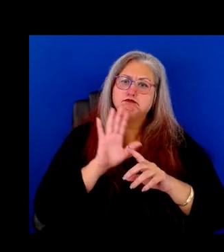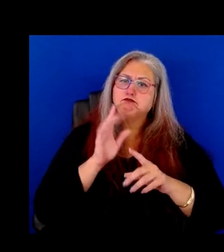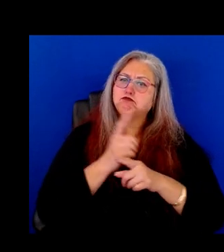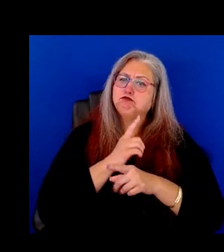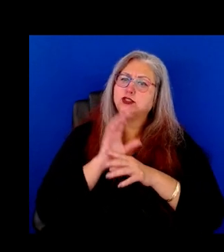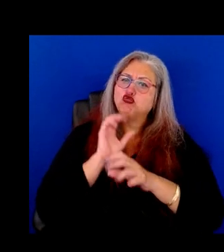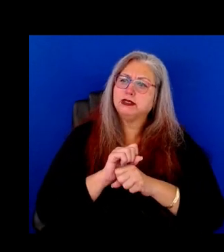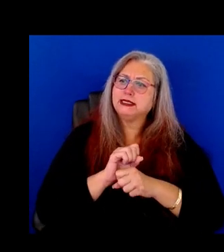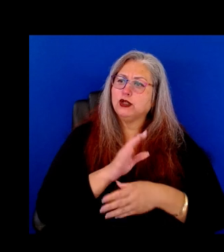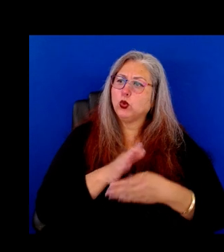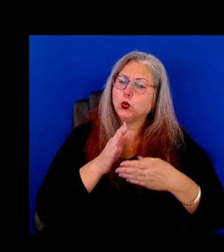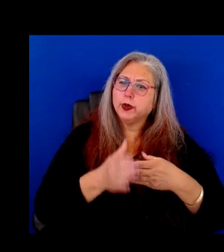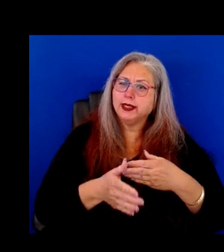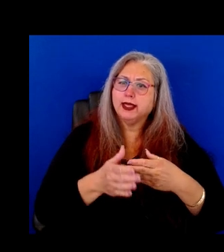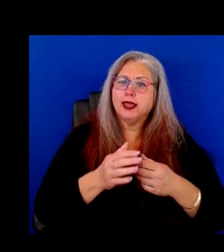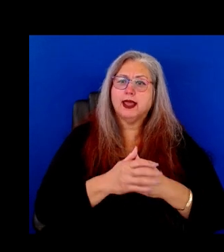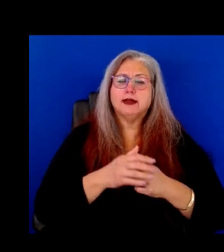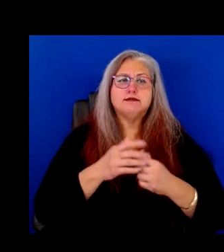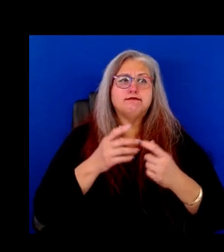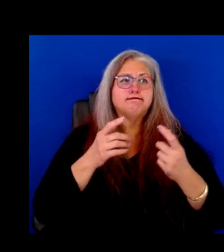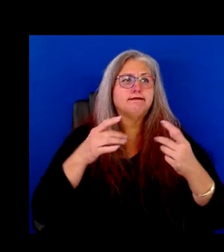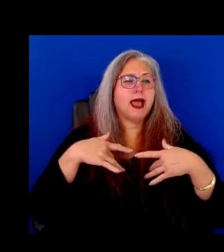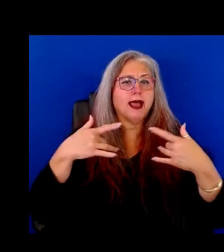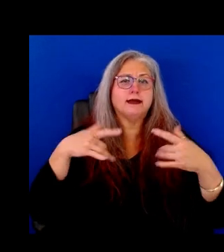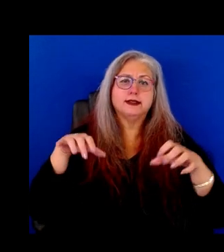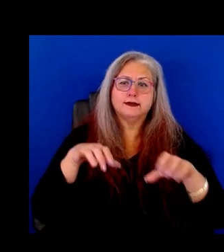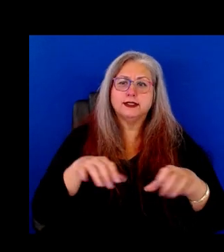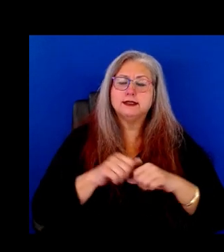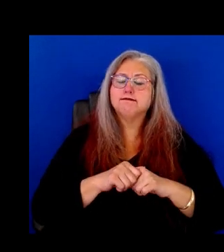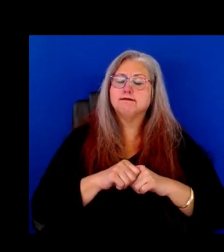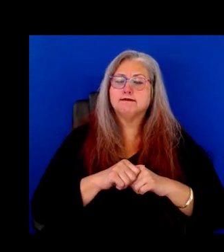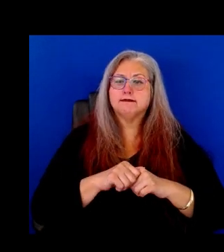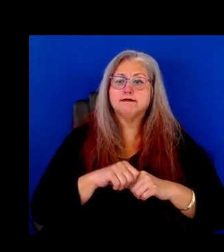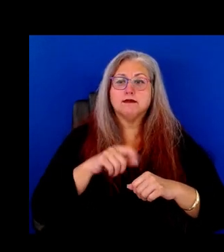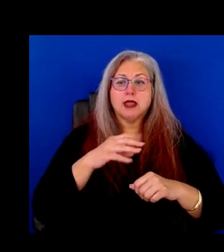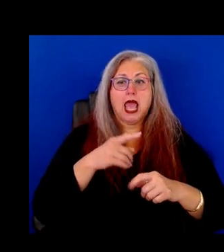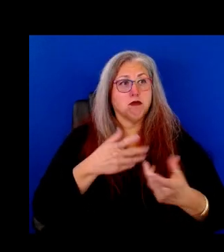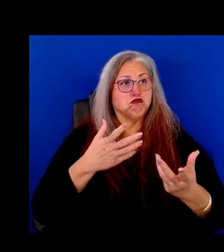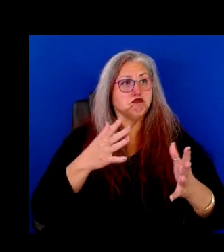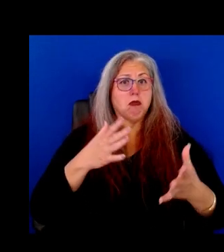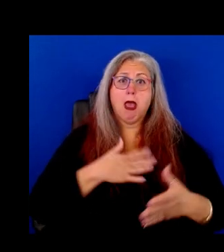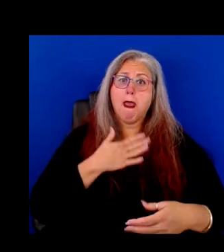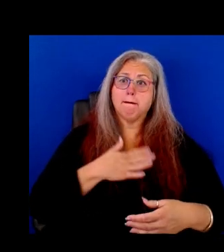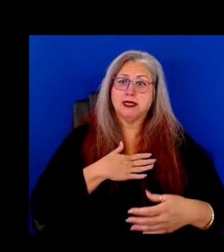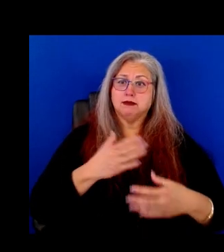traditional weekend activities. And they were relatively happy,